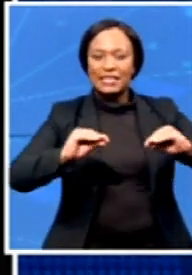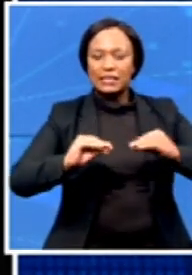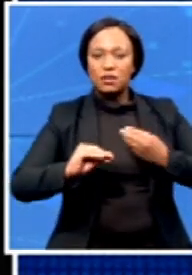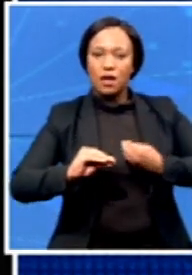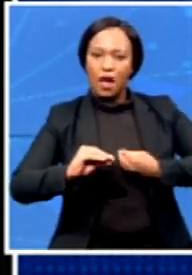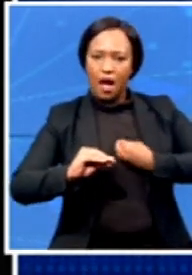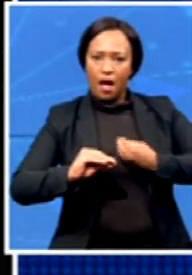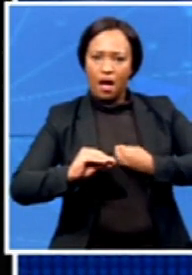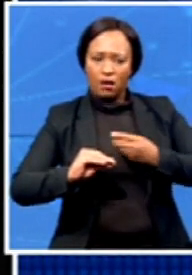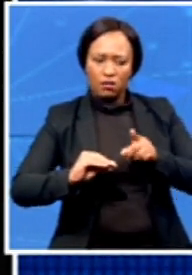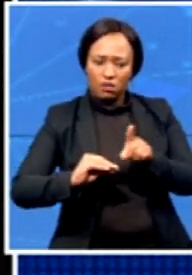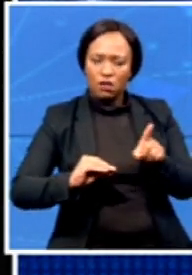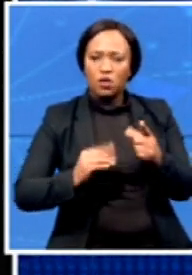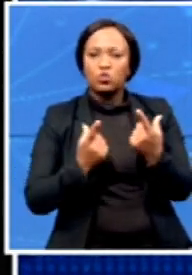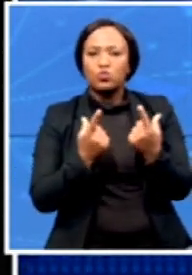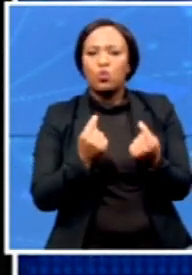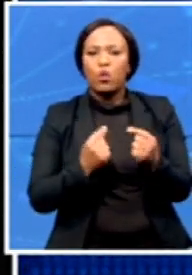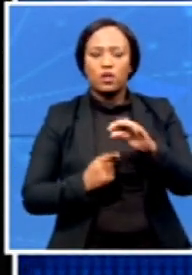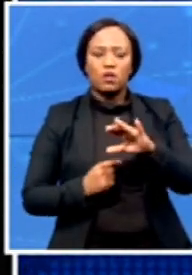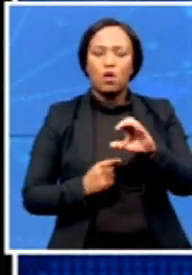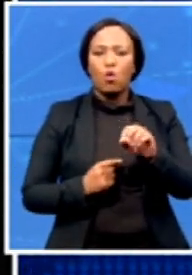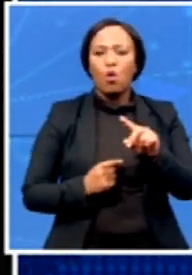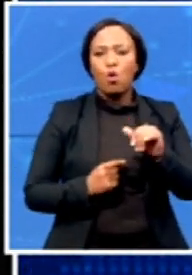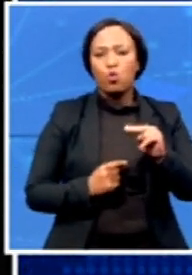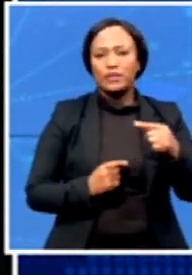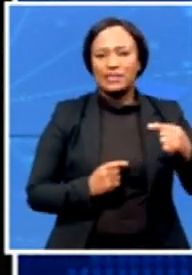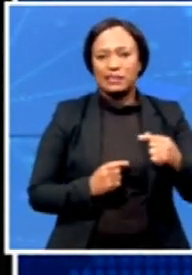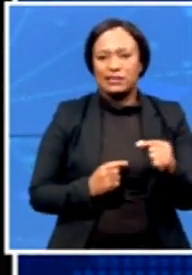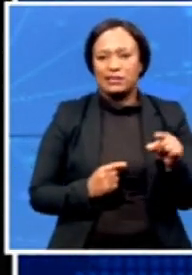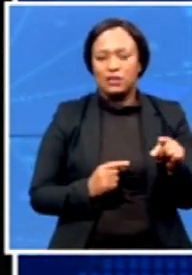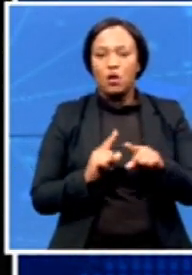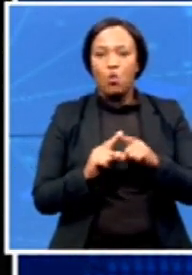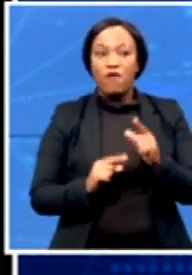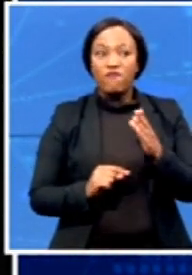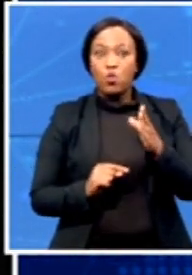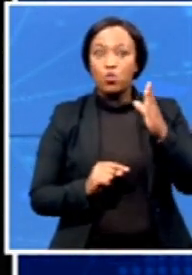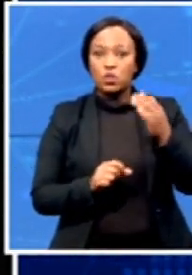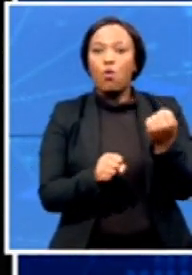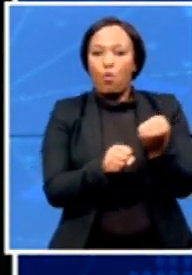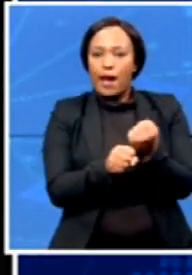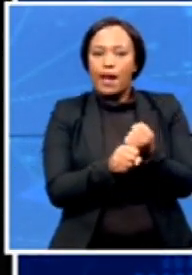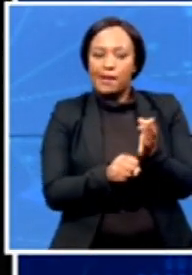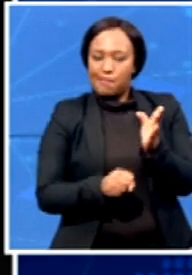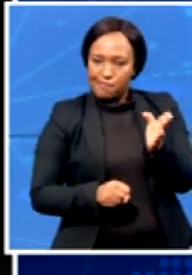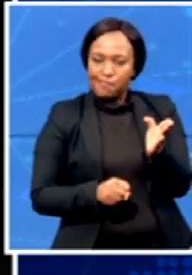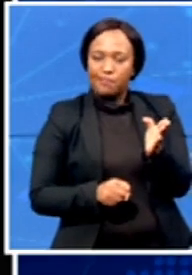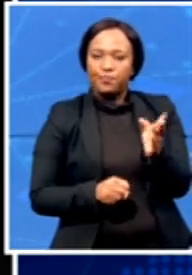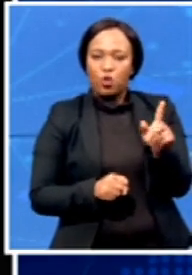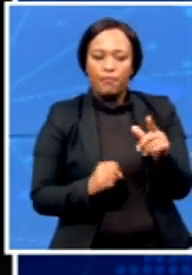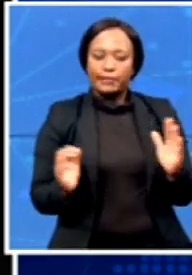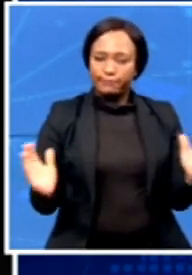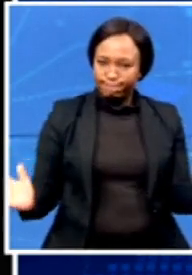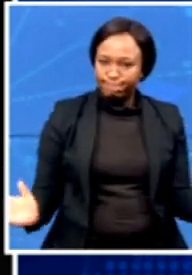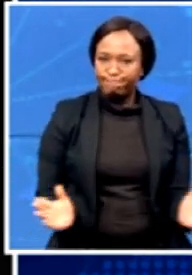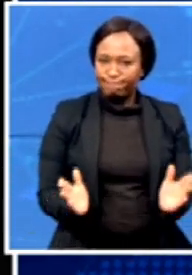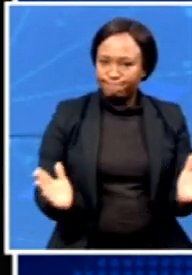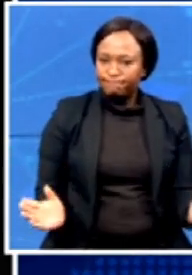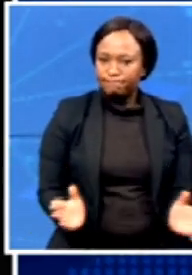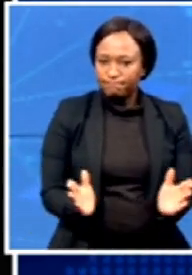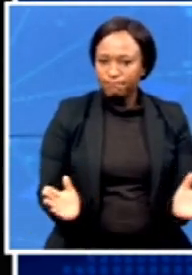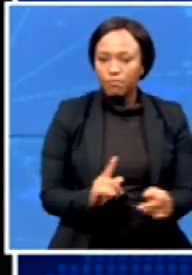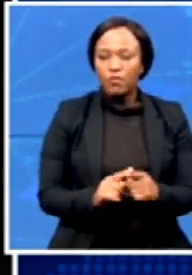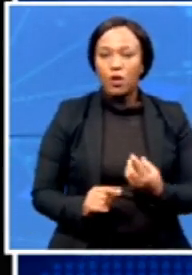that is where the future of work is going. And we need to encourage all our young people to have some